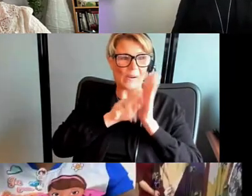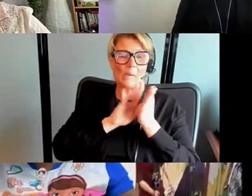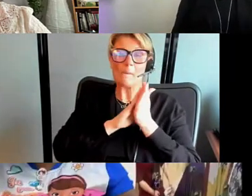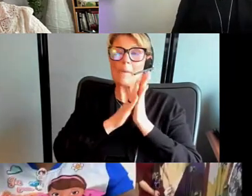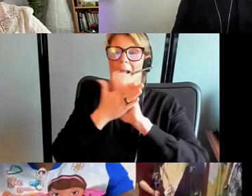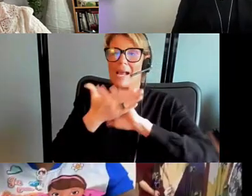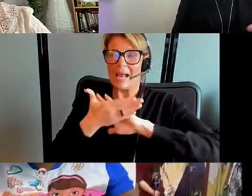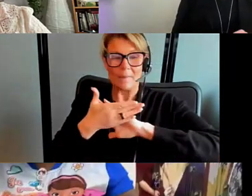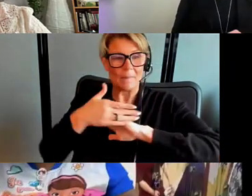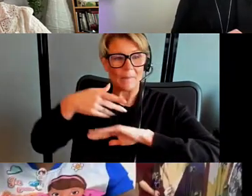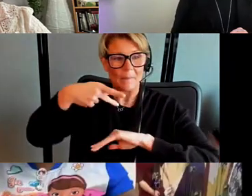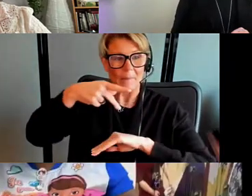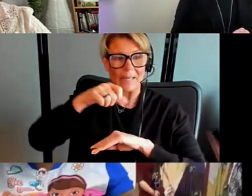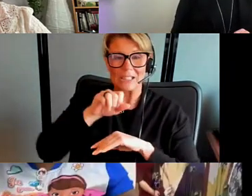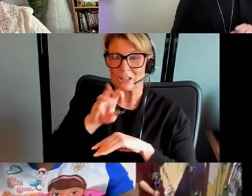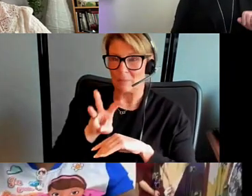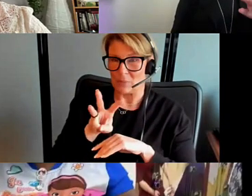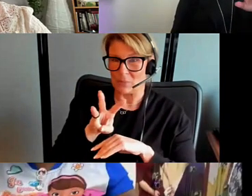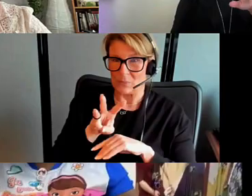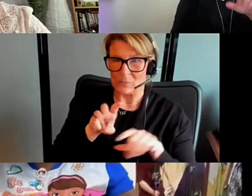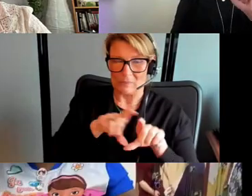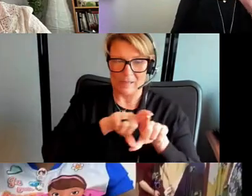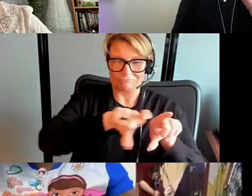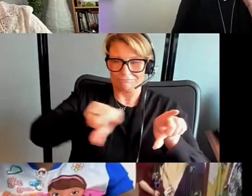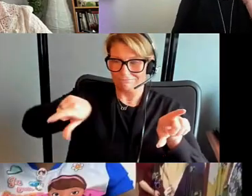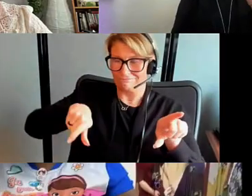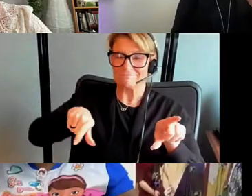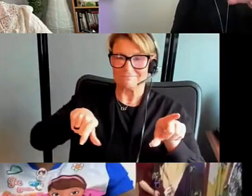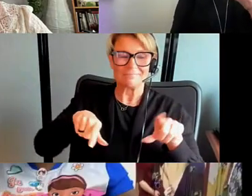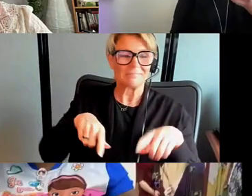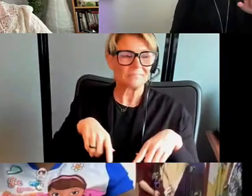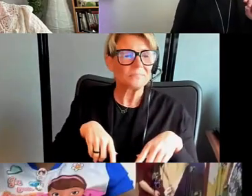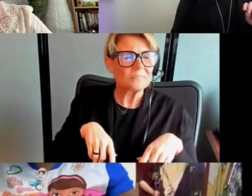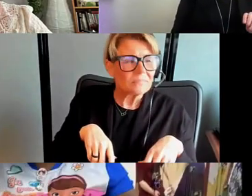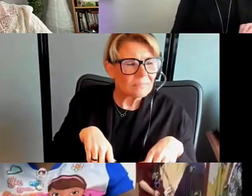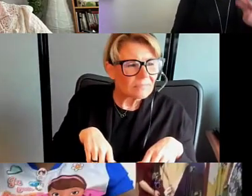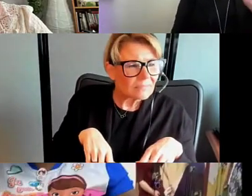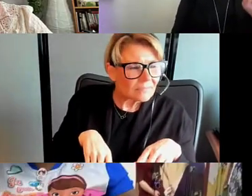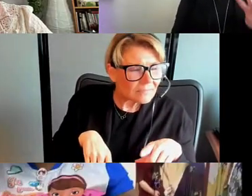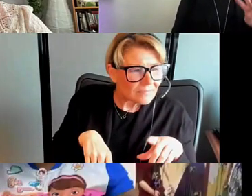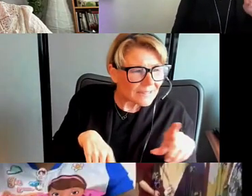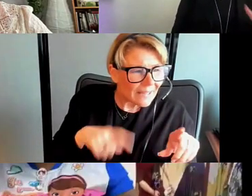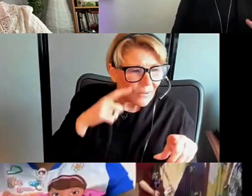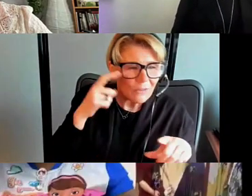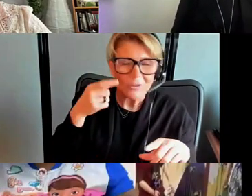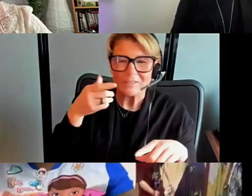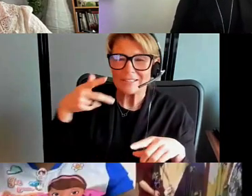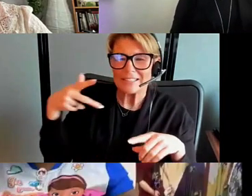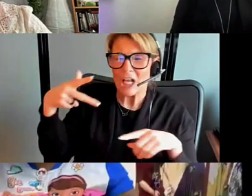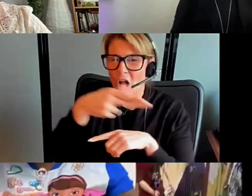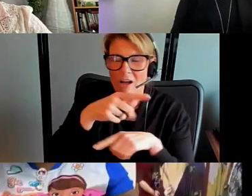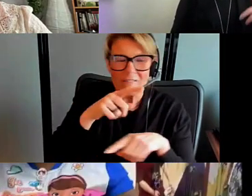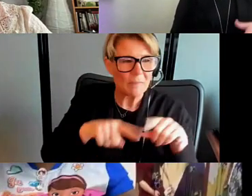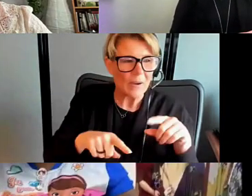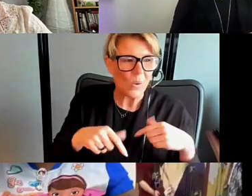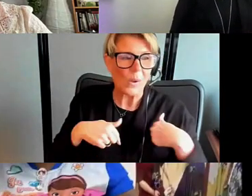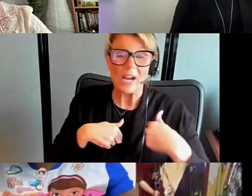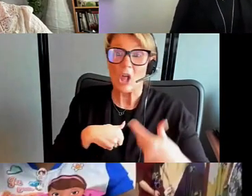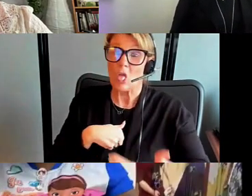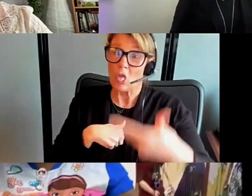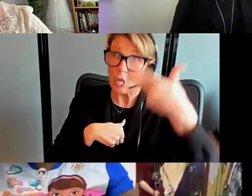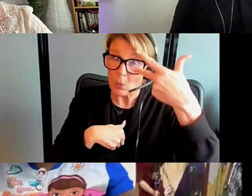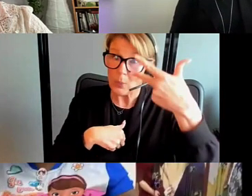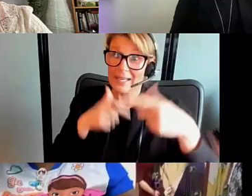in the top left-hand corner, we actually they're cut off a little bit, but we actually had 3 sisters that were brought to